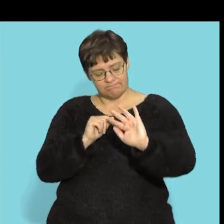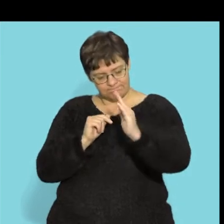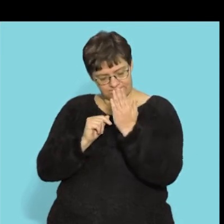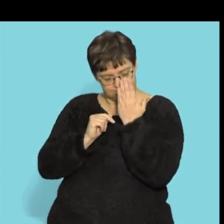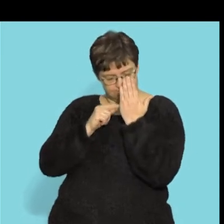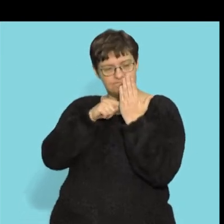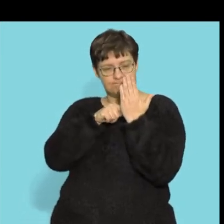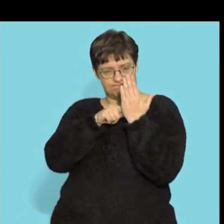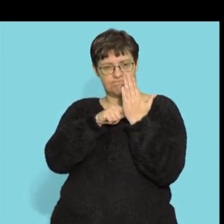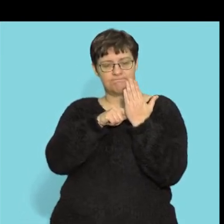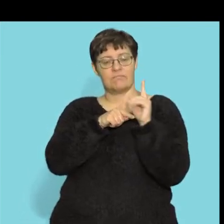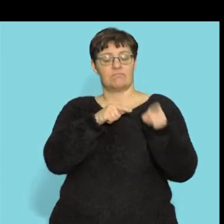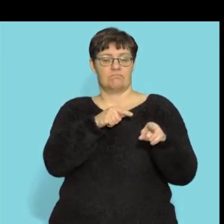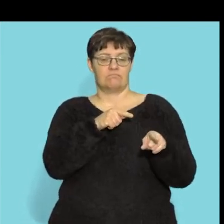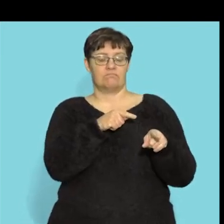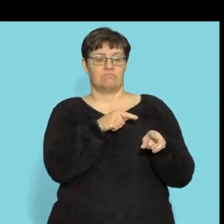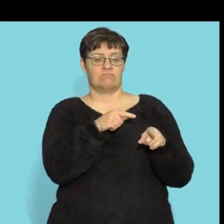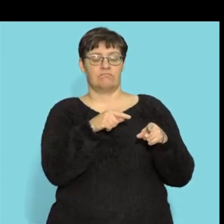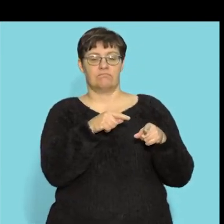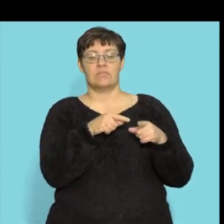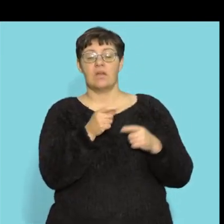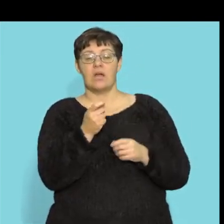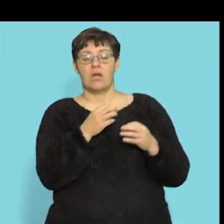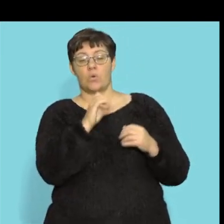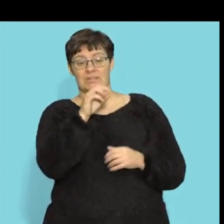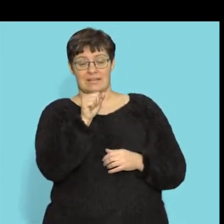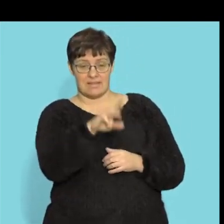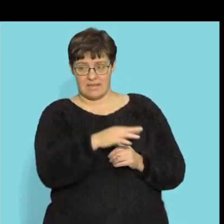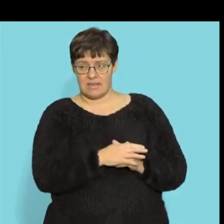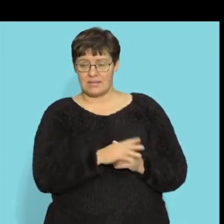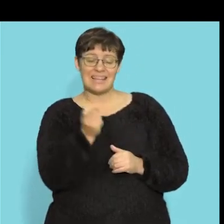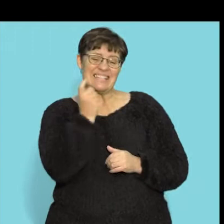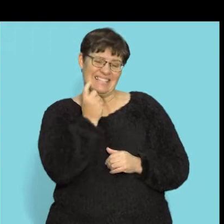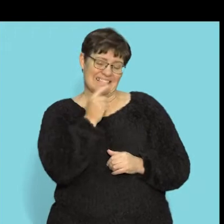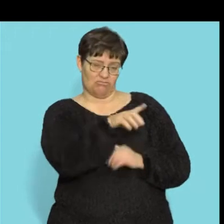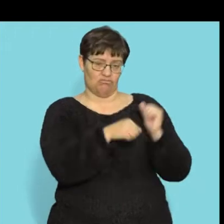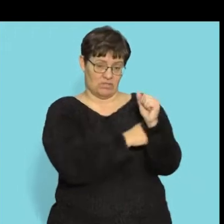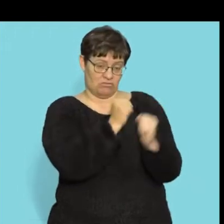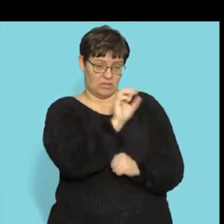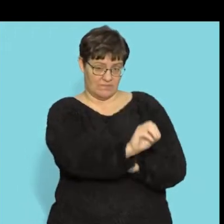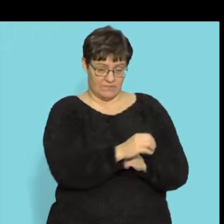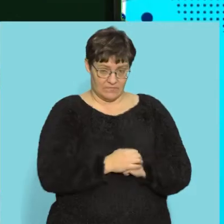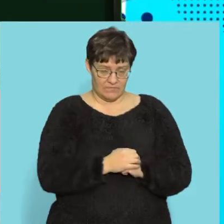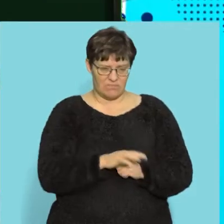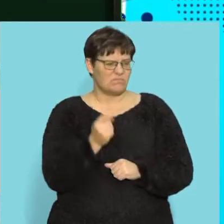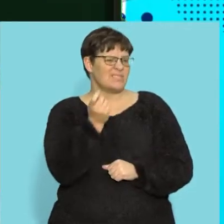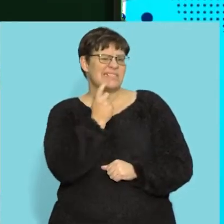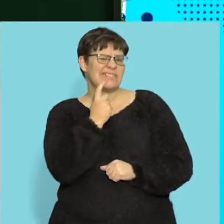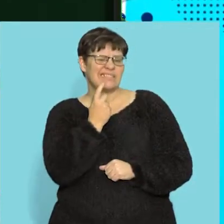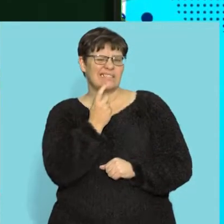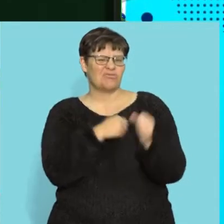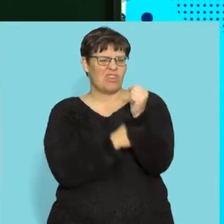note, this is a metallic structure. Okay. What do we mean when we say metallic structure, right? It means